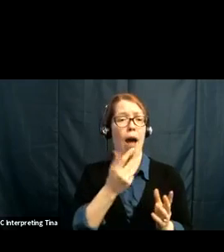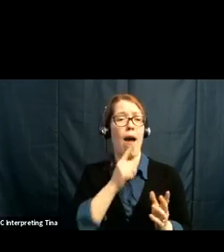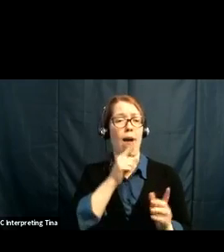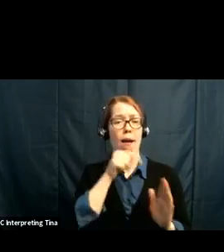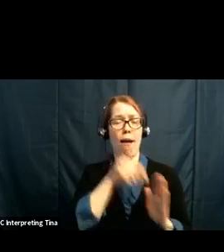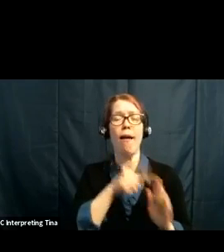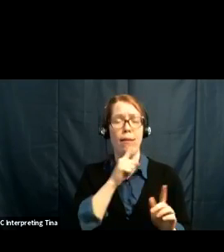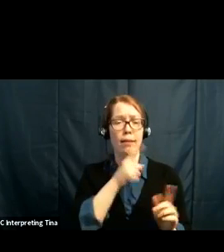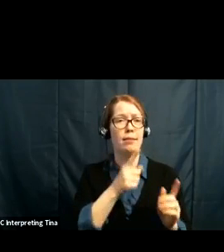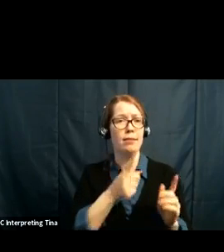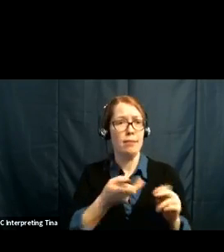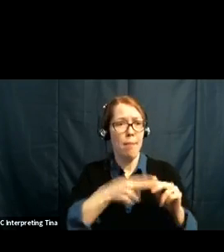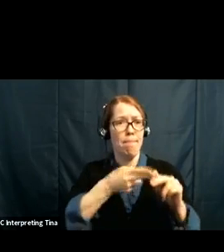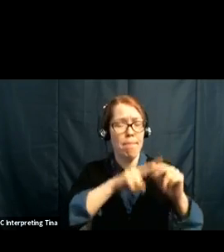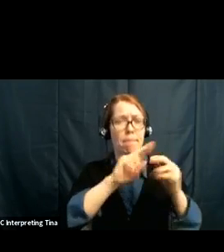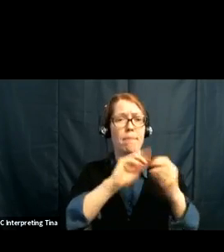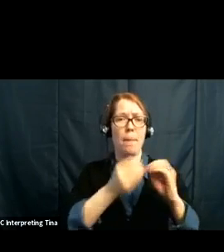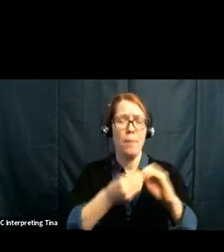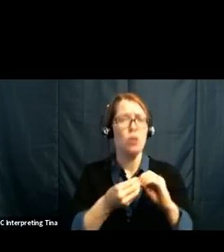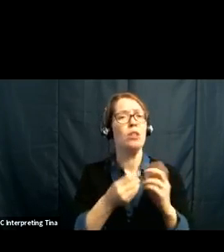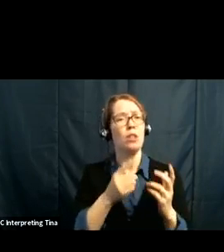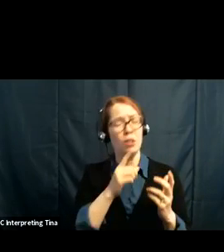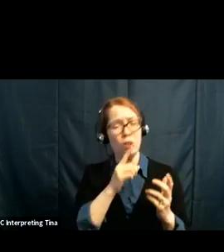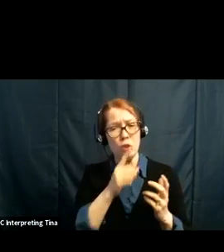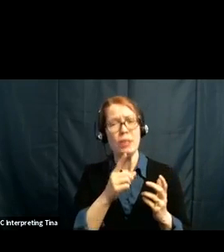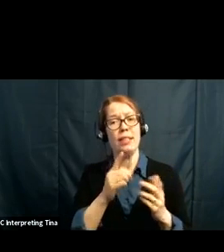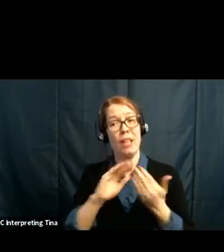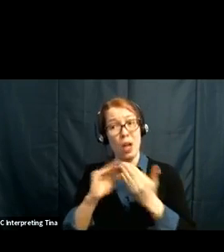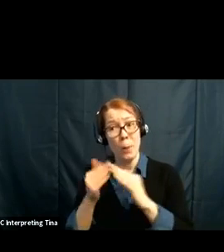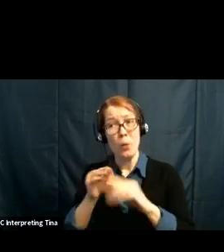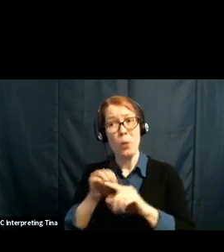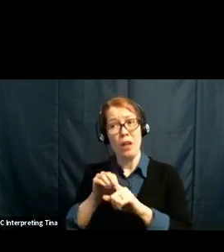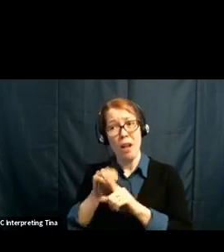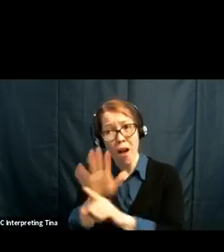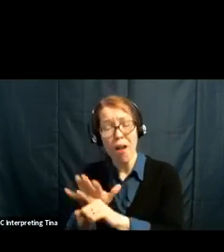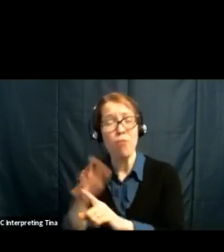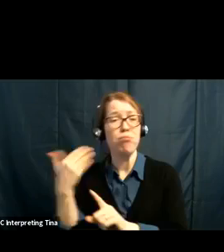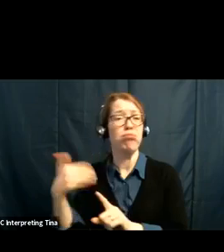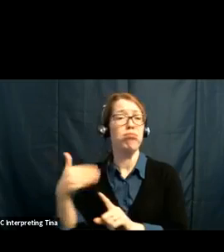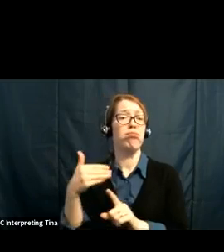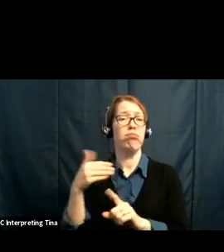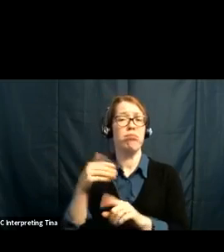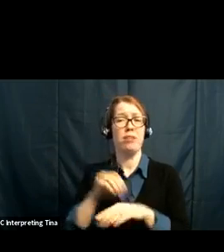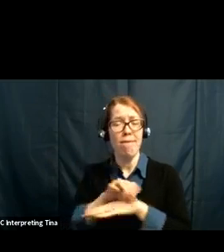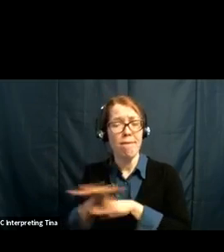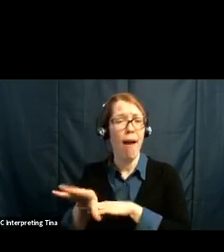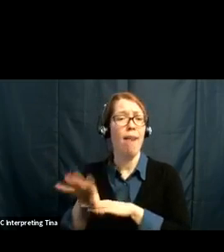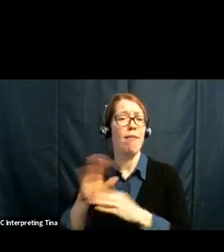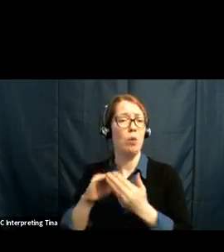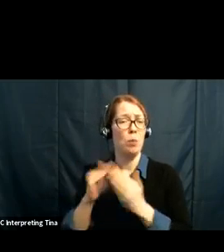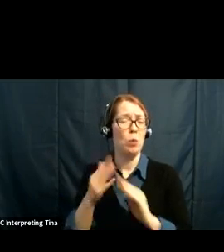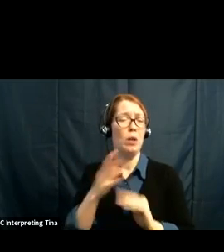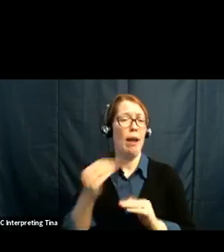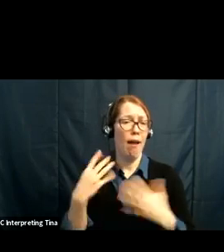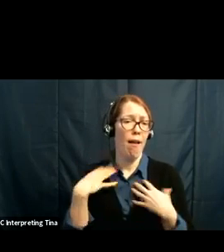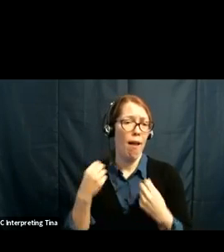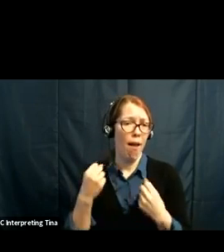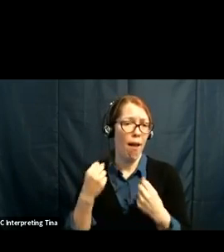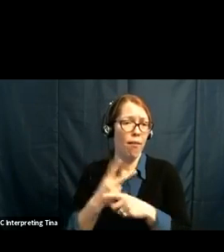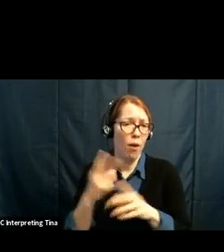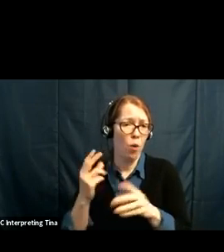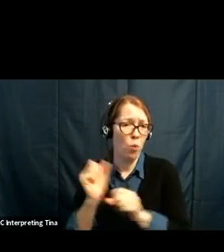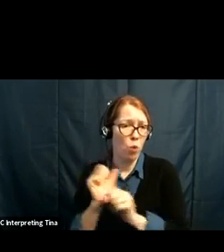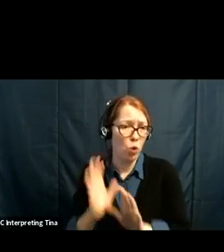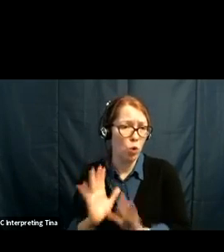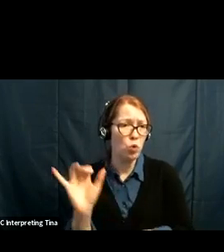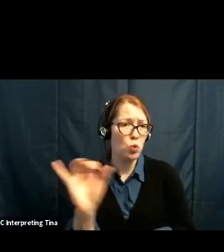affecting the community and our healthcare workers. So a big concern, not only from the physical and infection prevention, is how do we take care